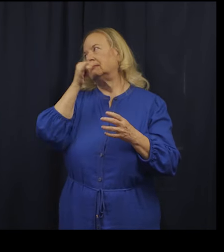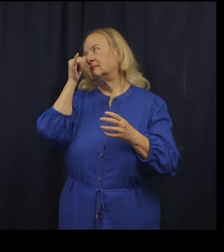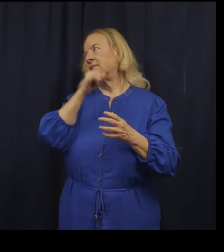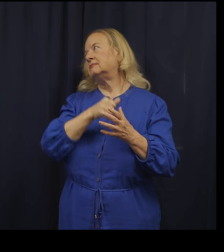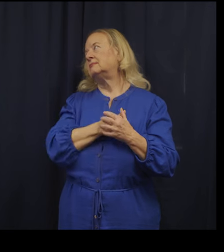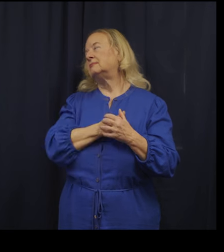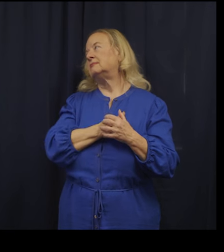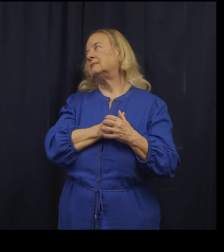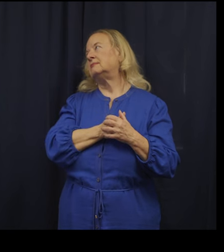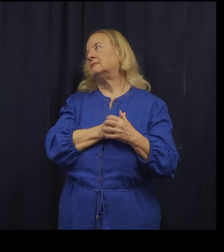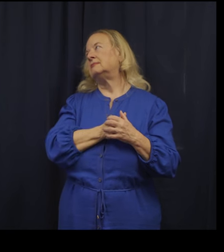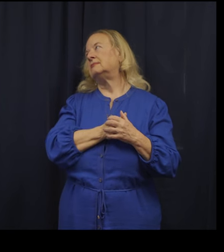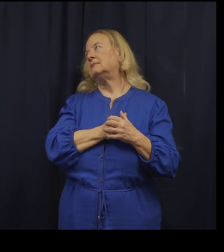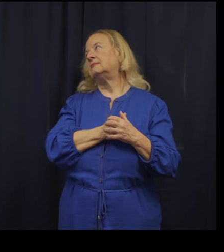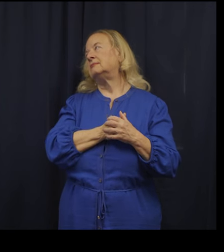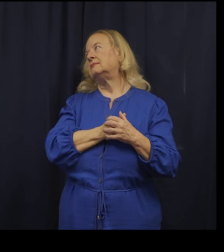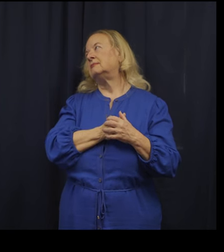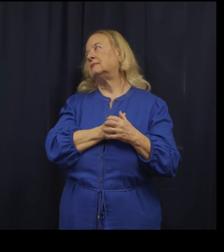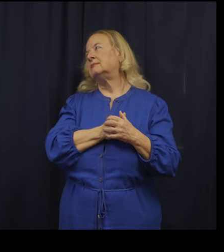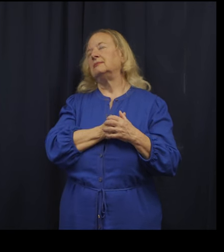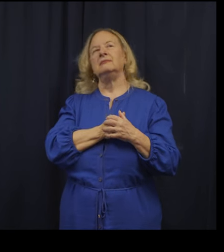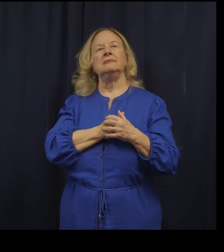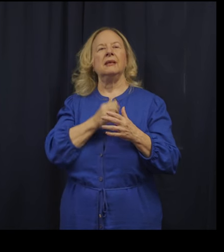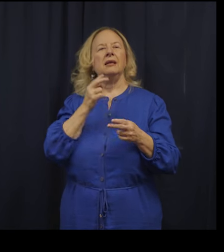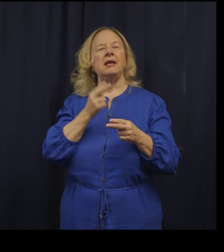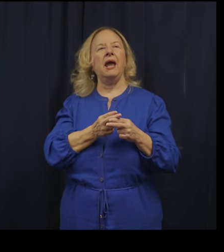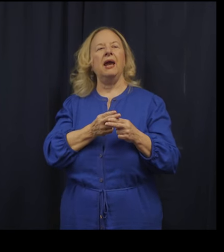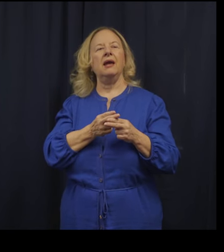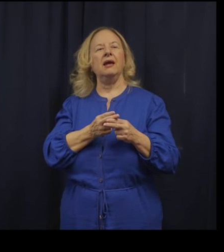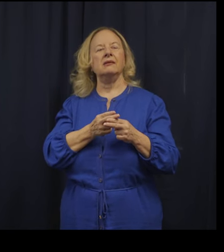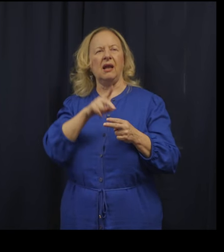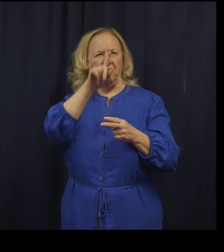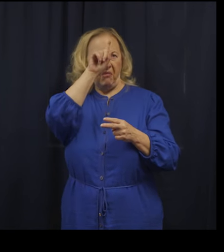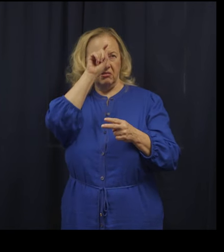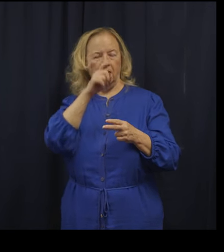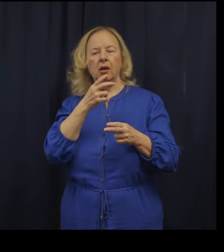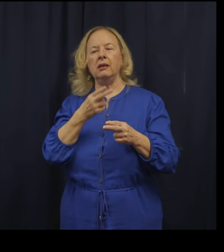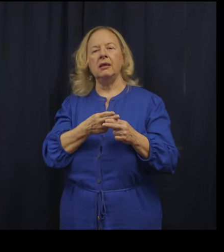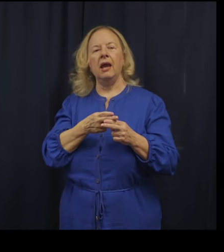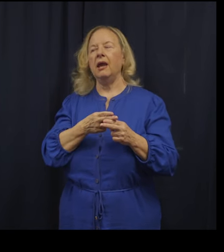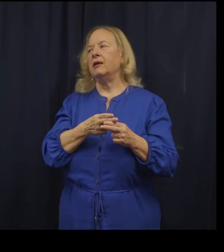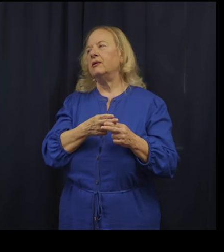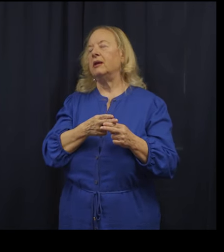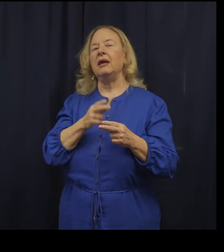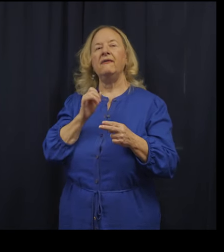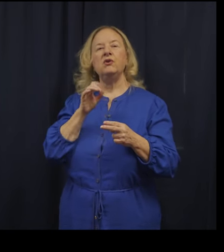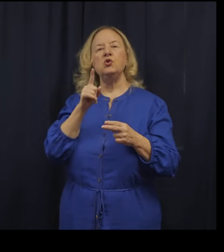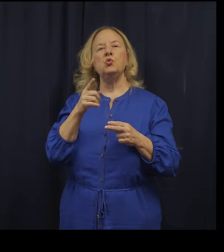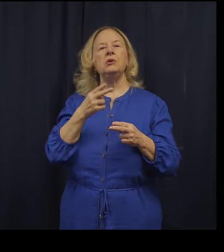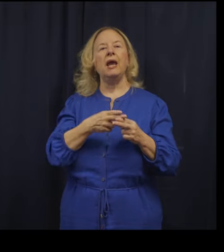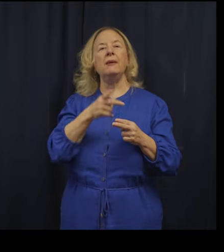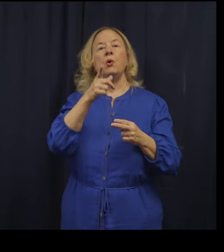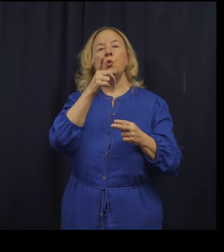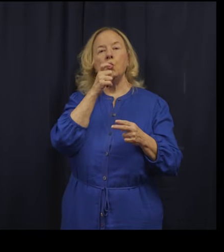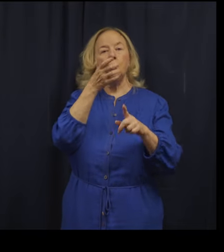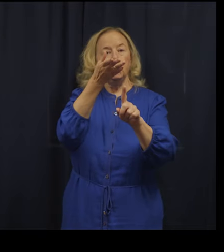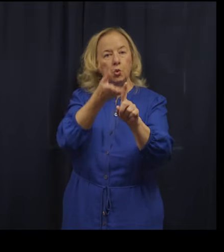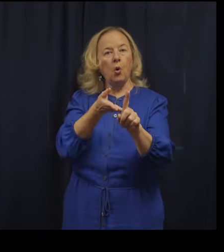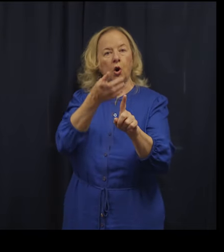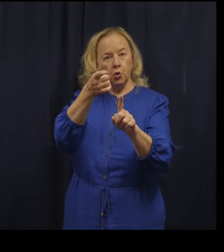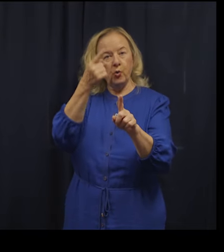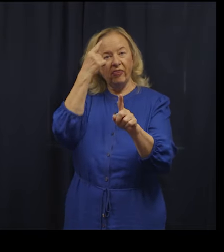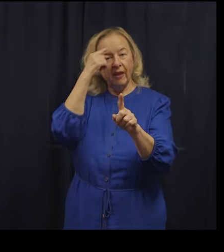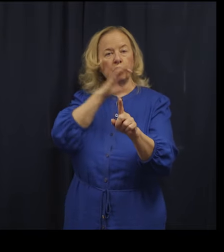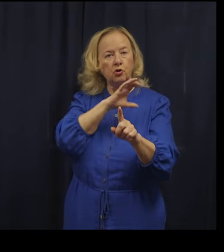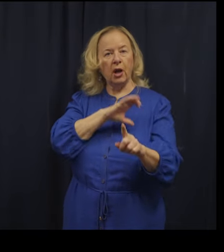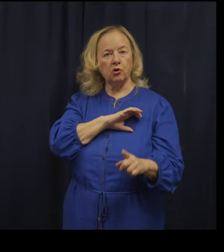what would you name, how would you like to name yourself? If you were to name who you are, who you